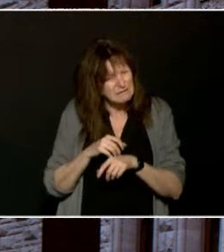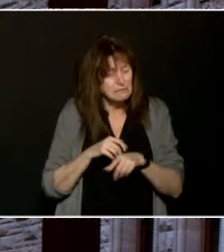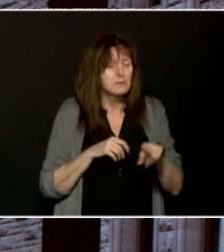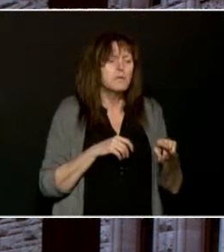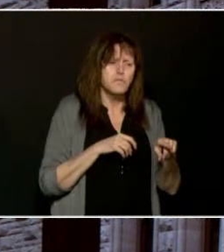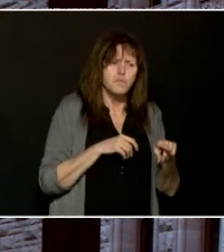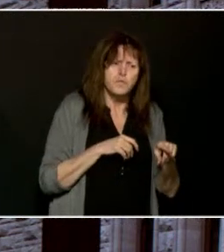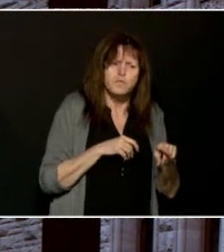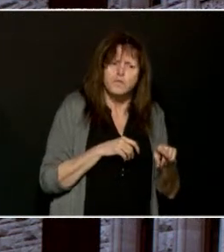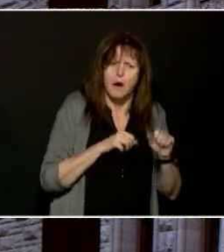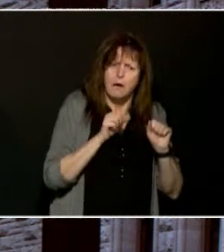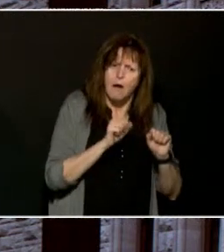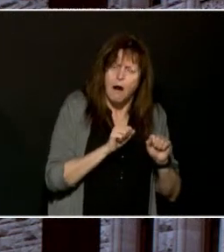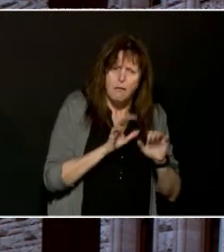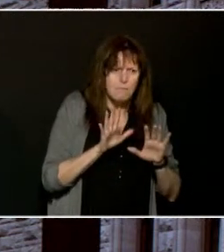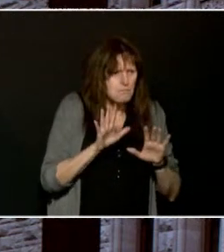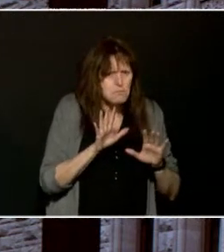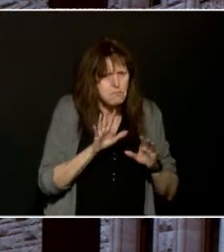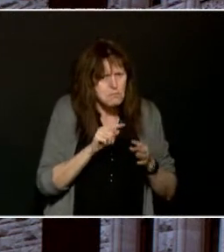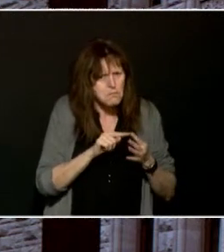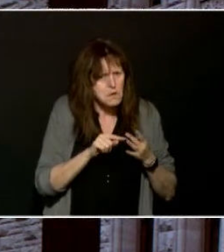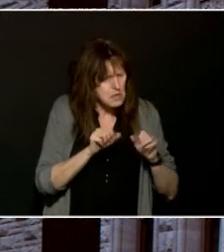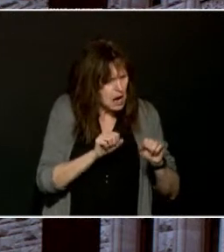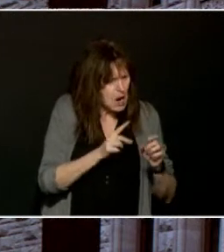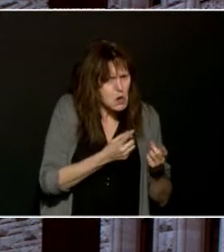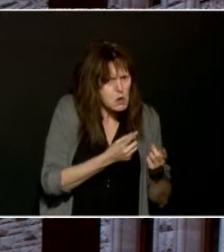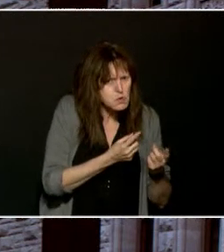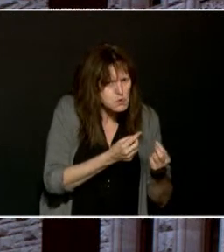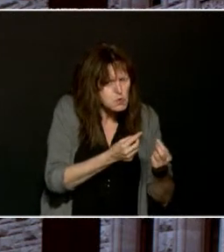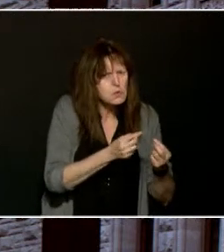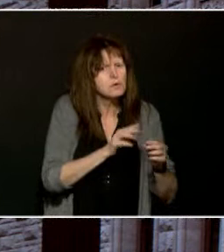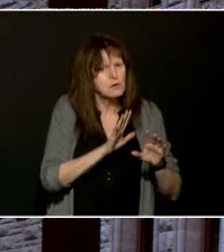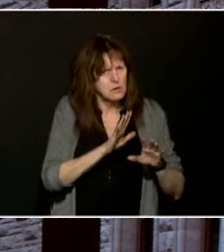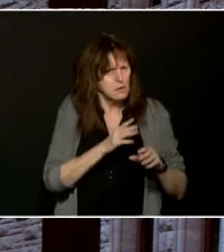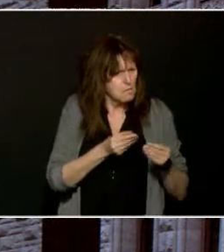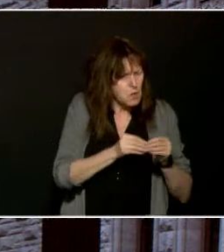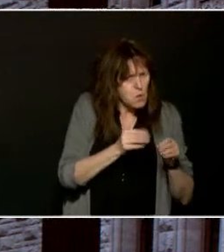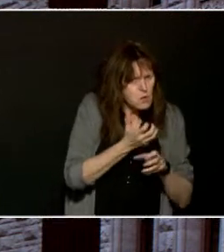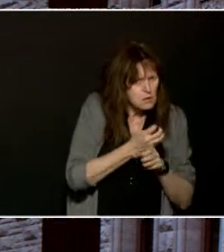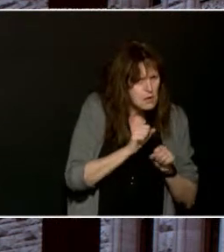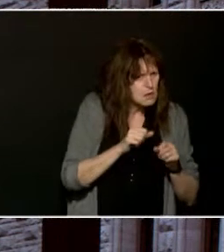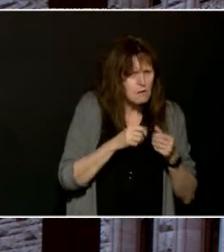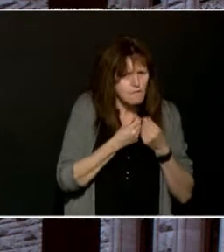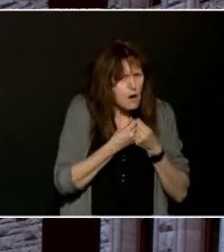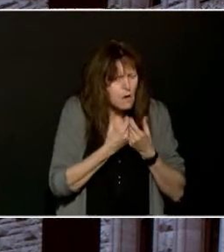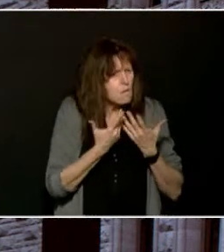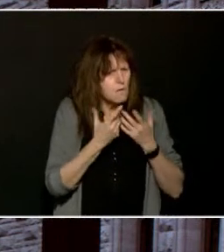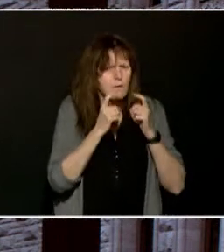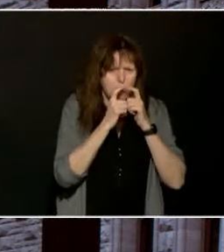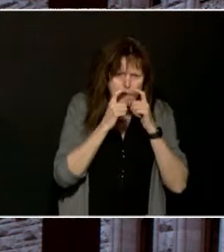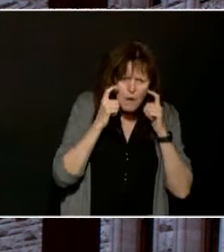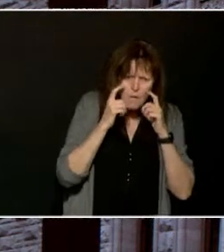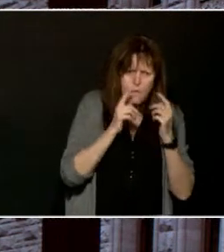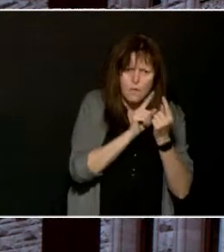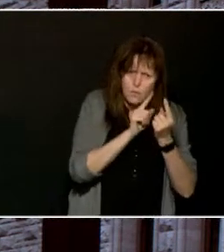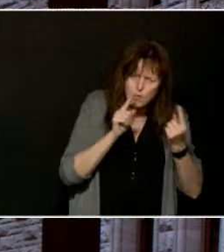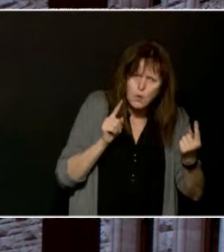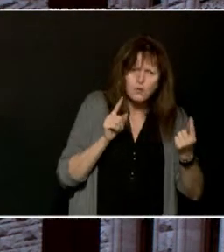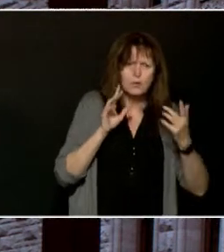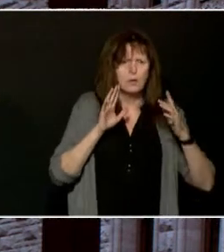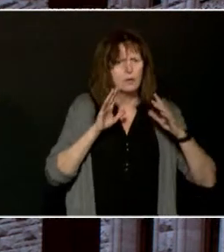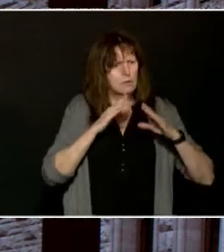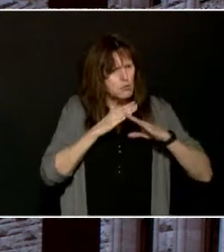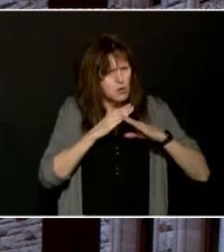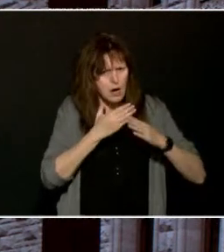before more safe and really keep your numbers down and protect you, your family, and your loved ones. So